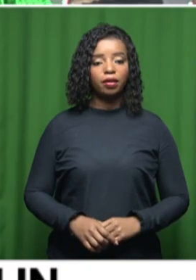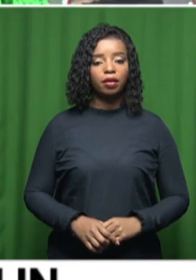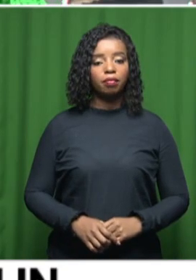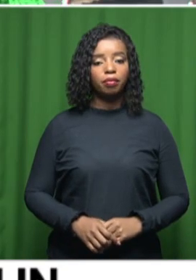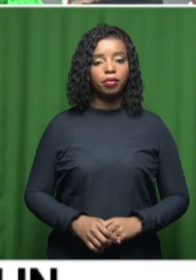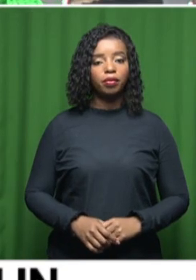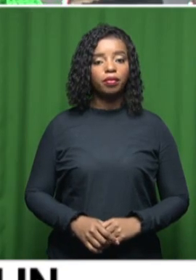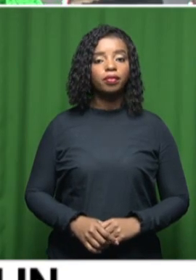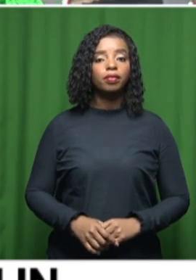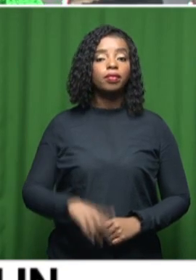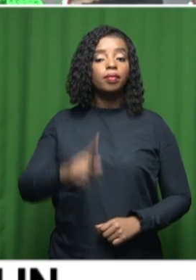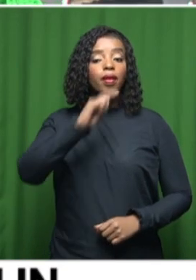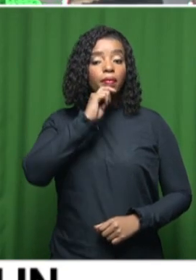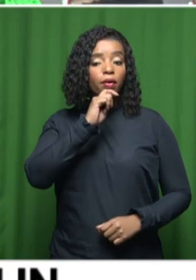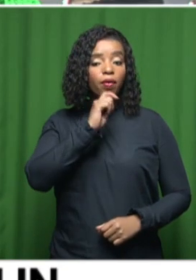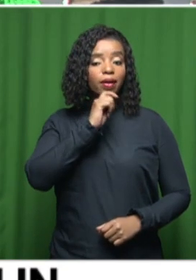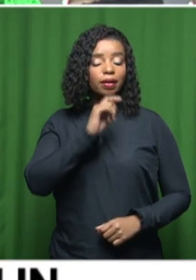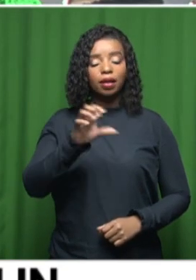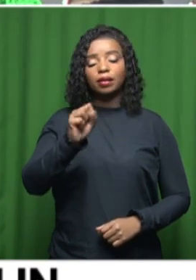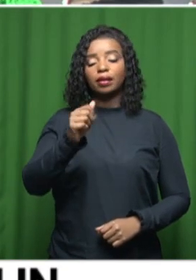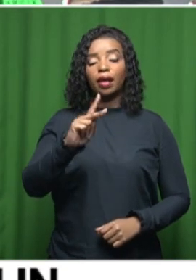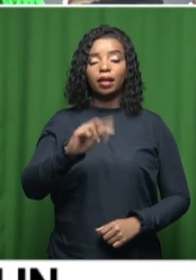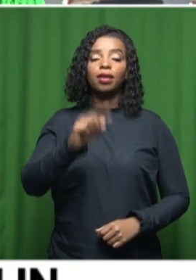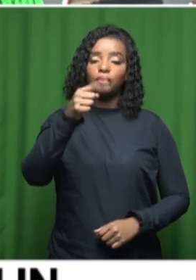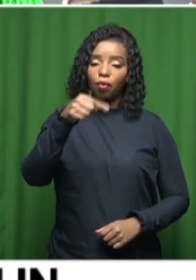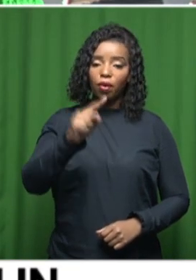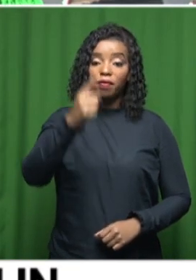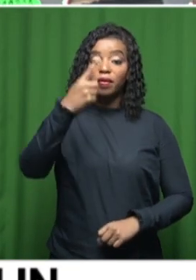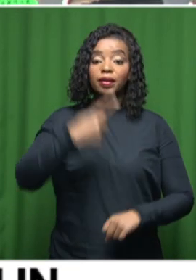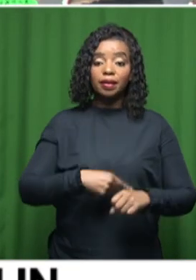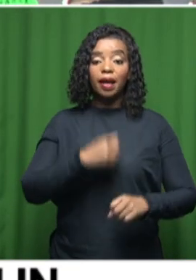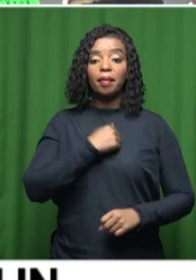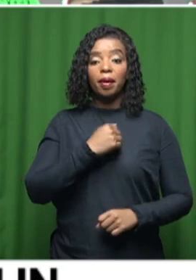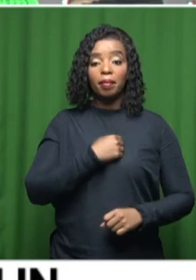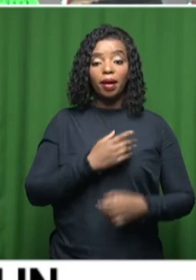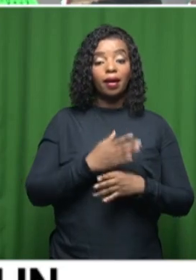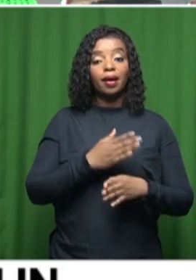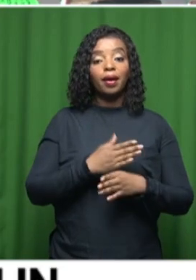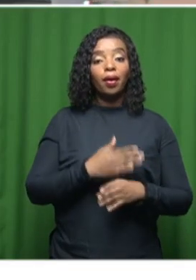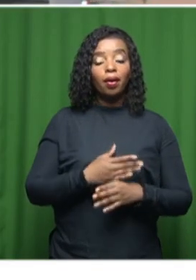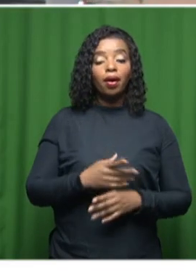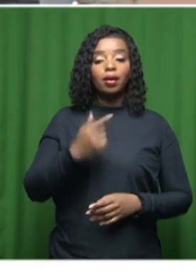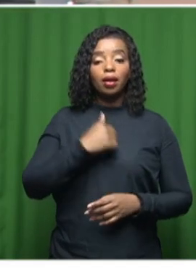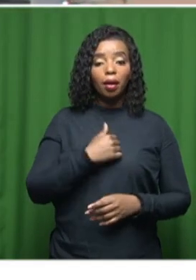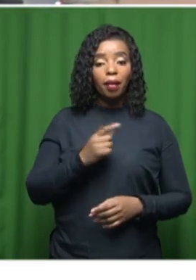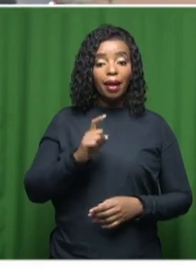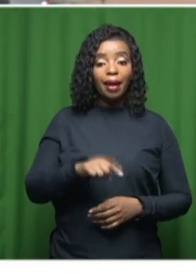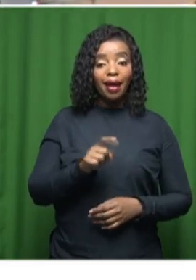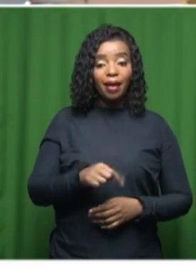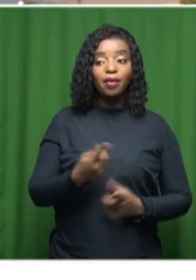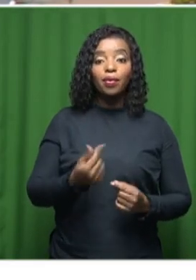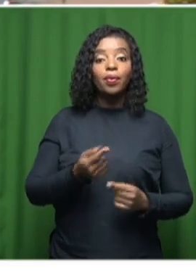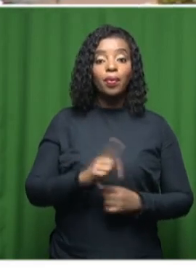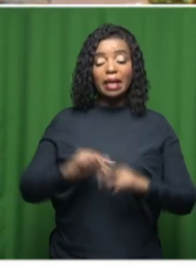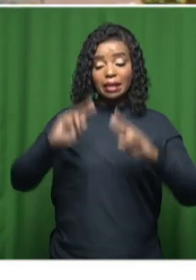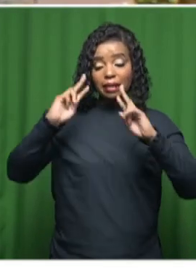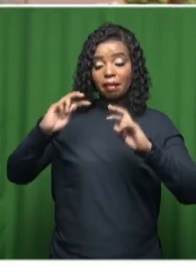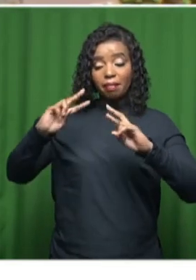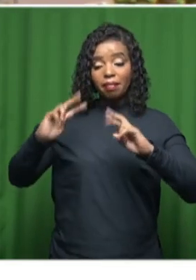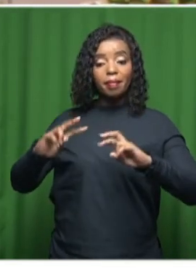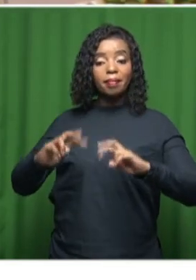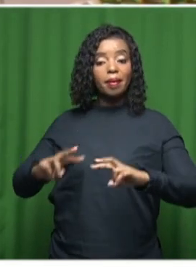A very good morning, Sakina. You're correct. For the first time in my career, in a while, though, I found myself having to dig really